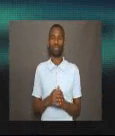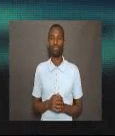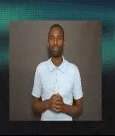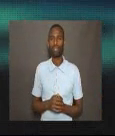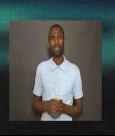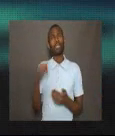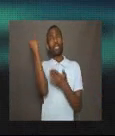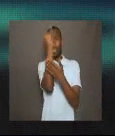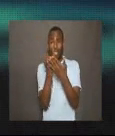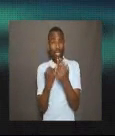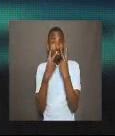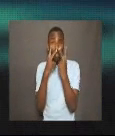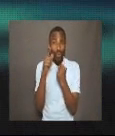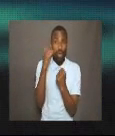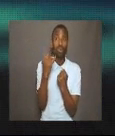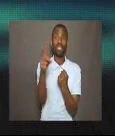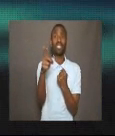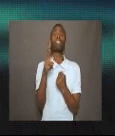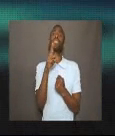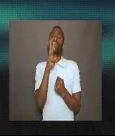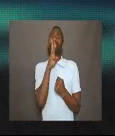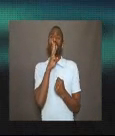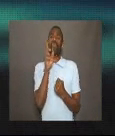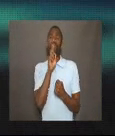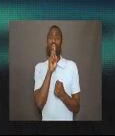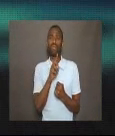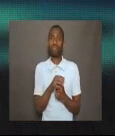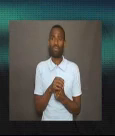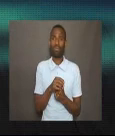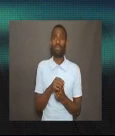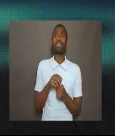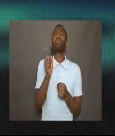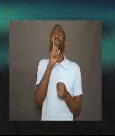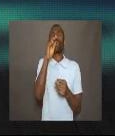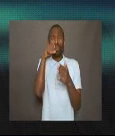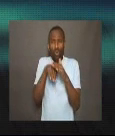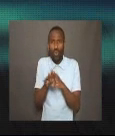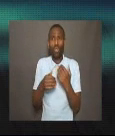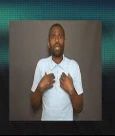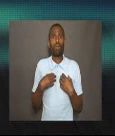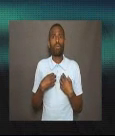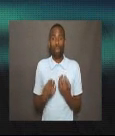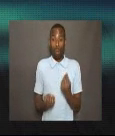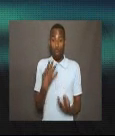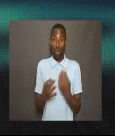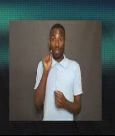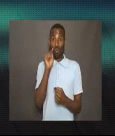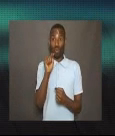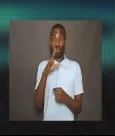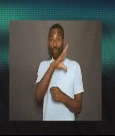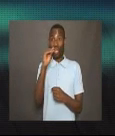Consider this diagram for water and observe what occurs at the boiling point